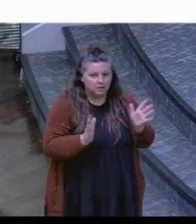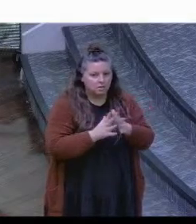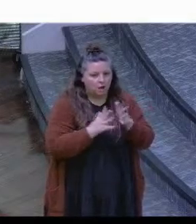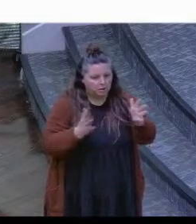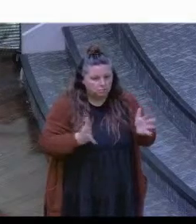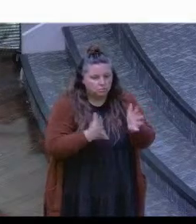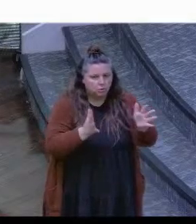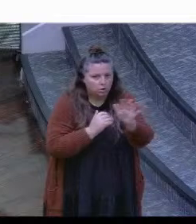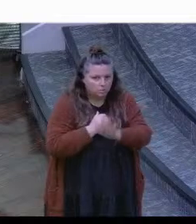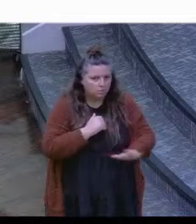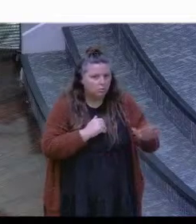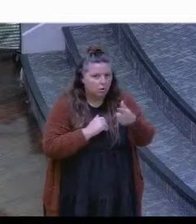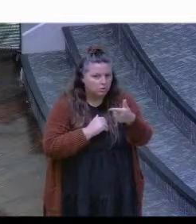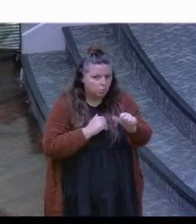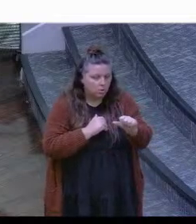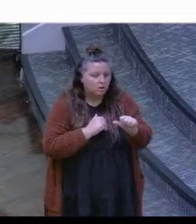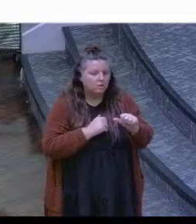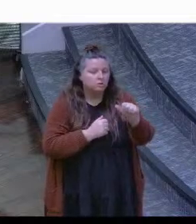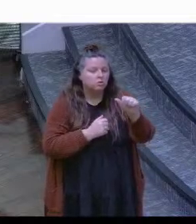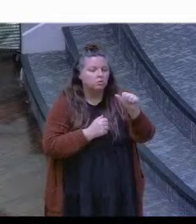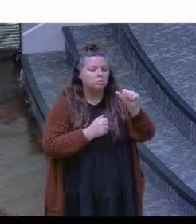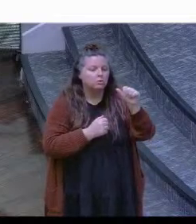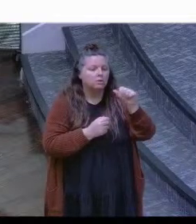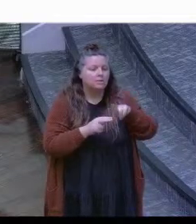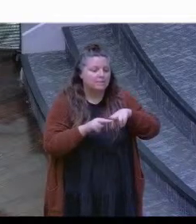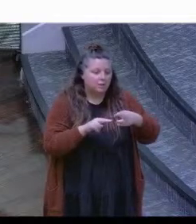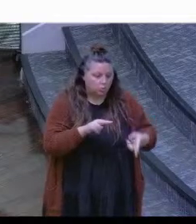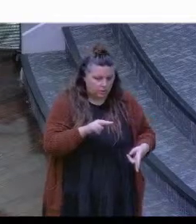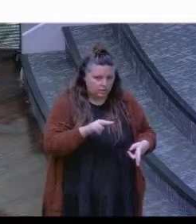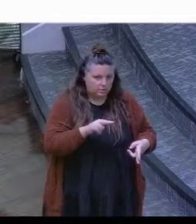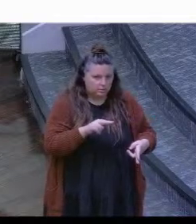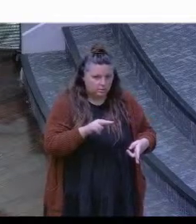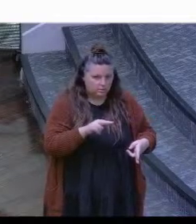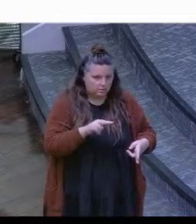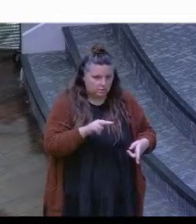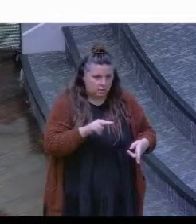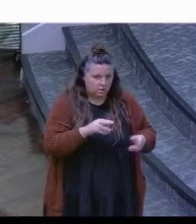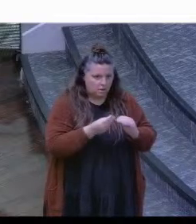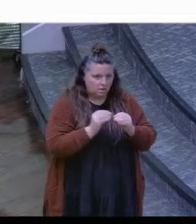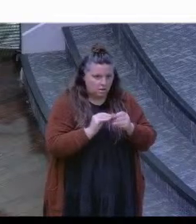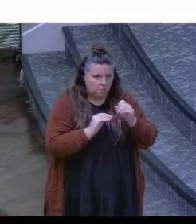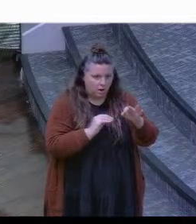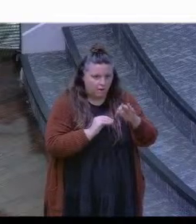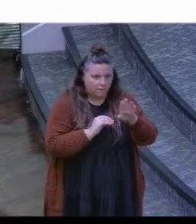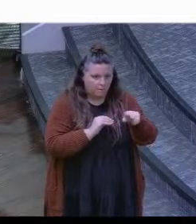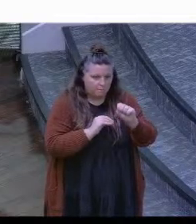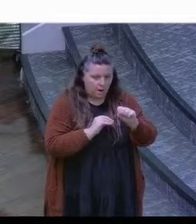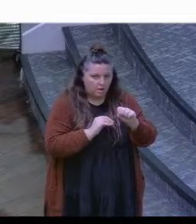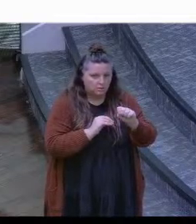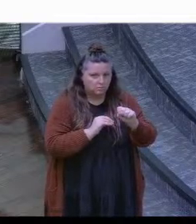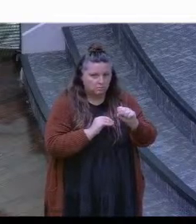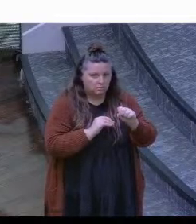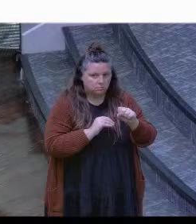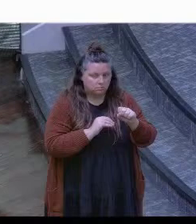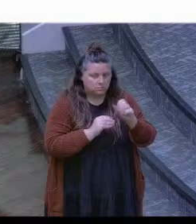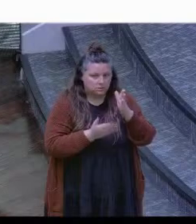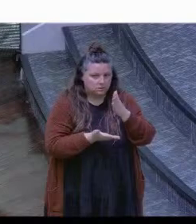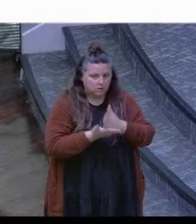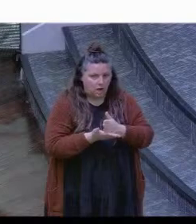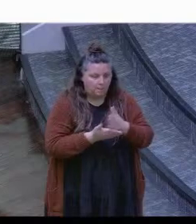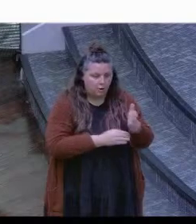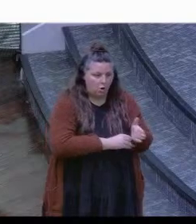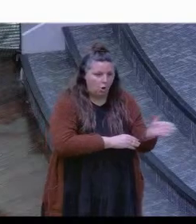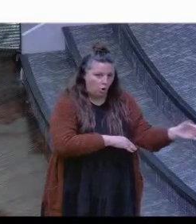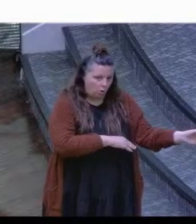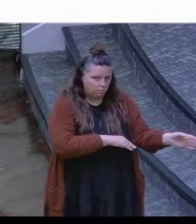to decrease the number of bus stop arms that are run each day. There was some data the state put out back